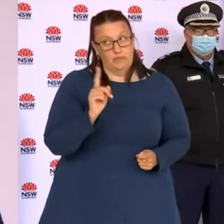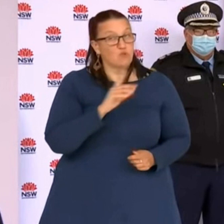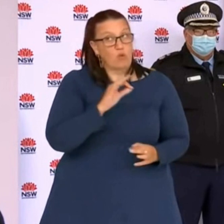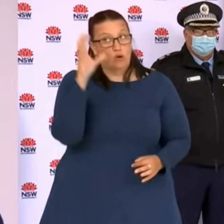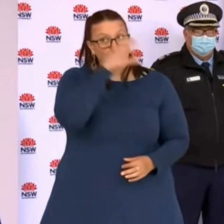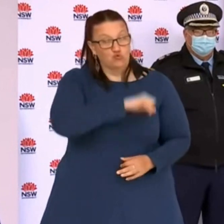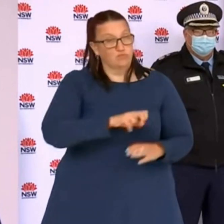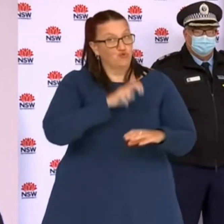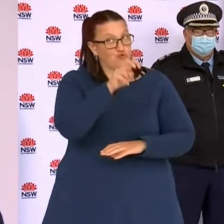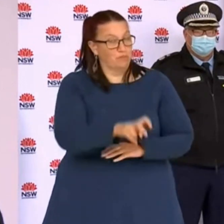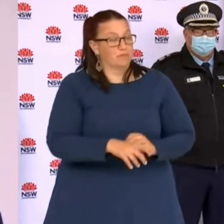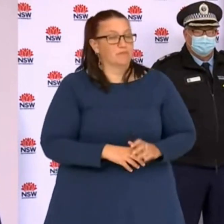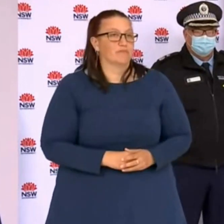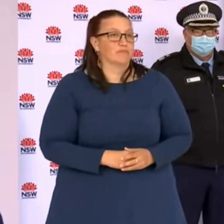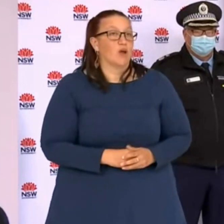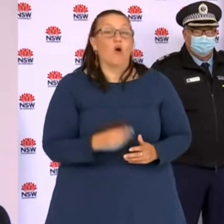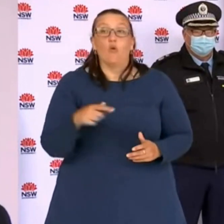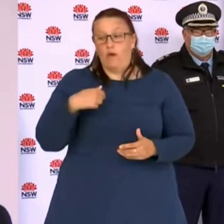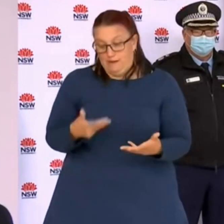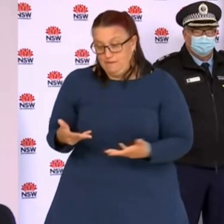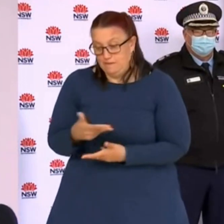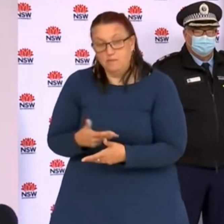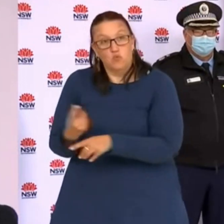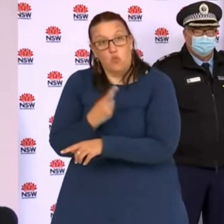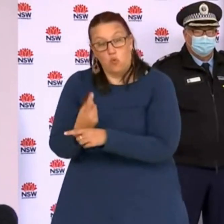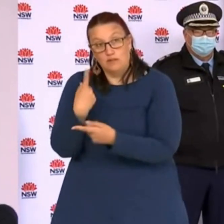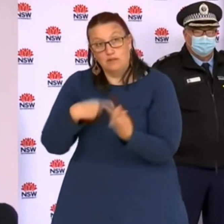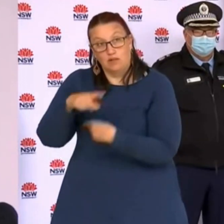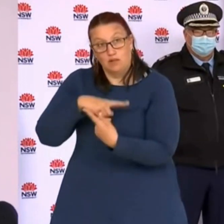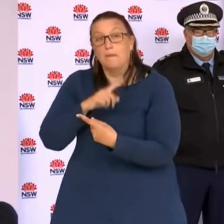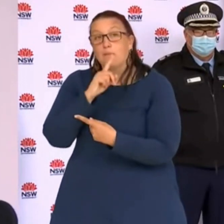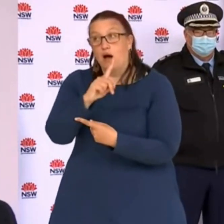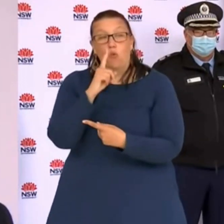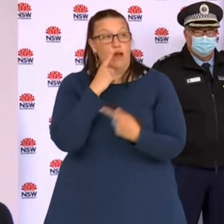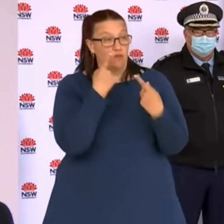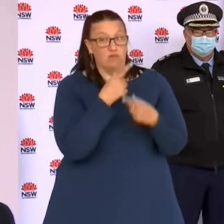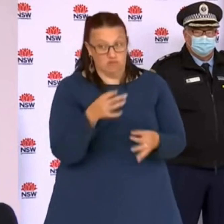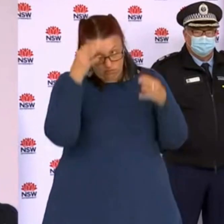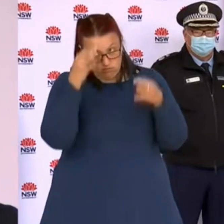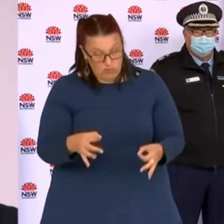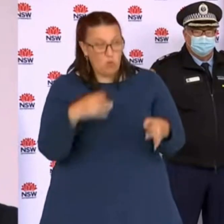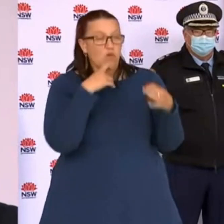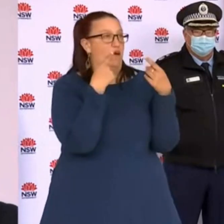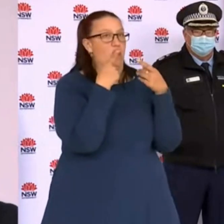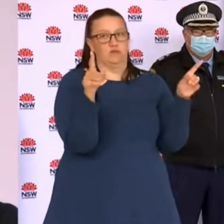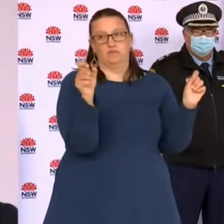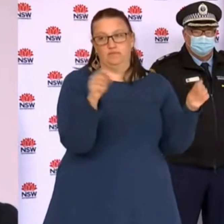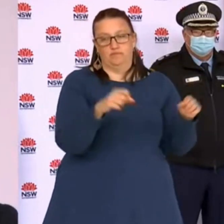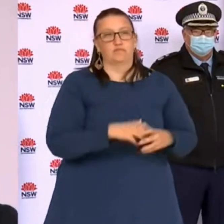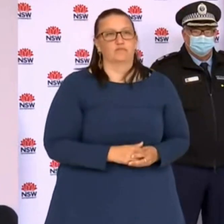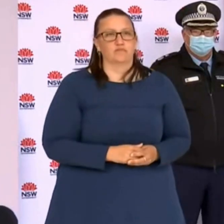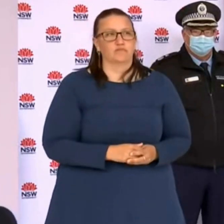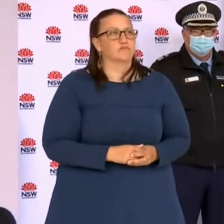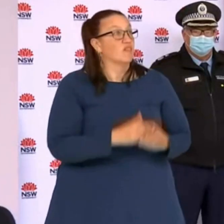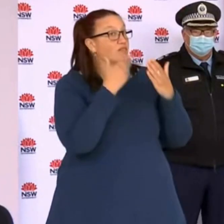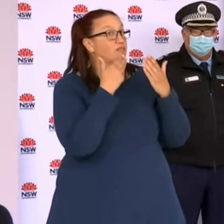that as soon as we have something to announce in that regard, we will. But I do want to thank the Prime Minister for giving me his time in listening